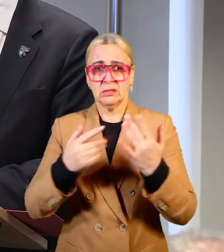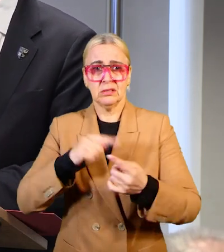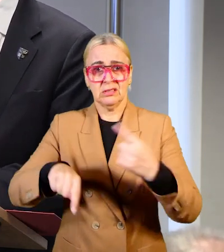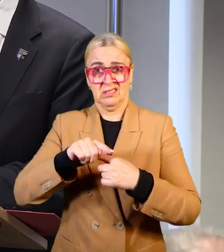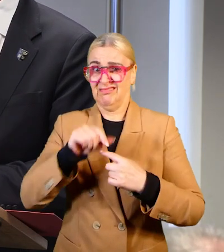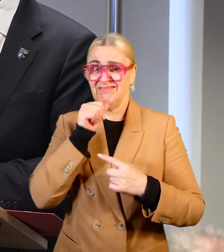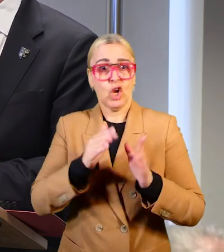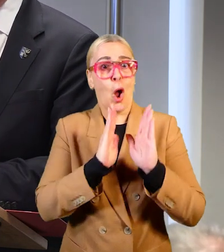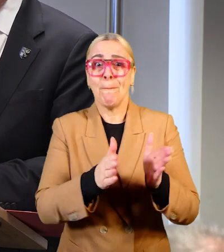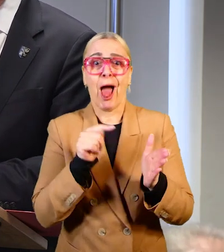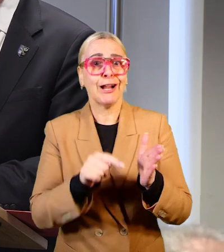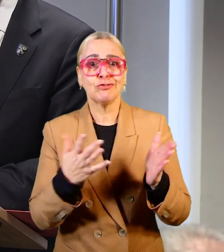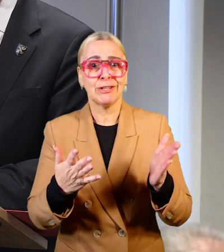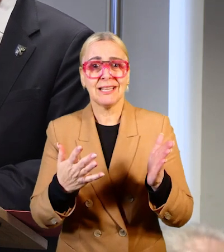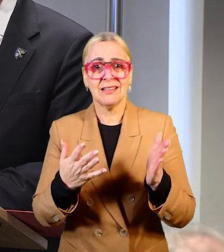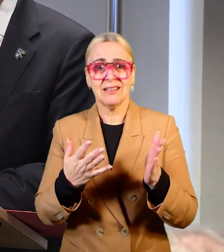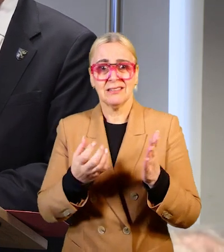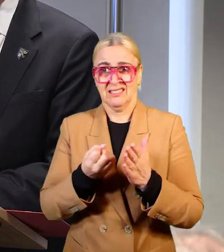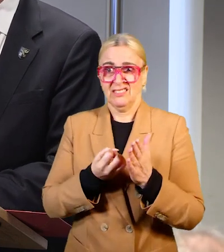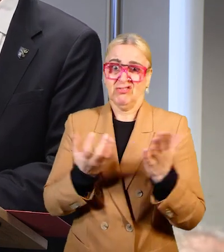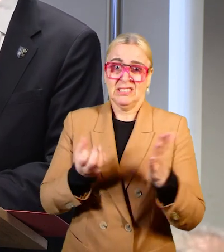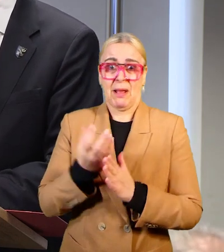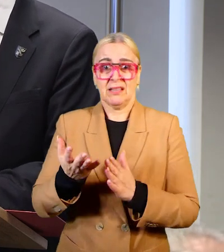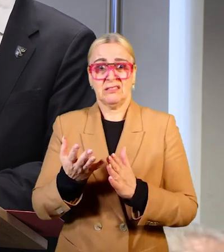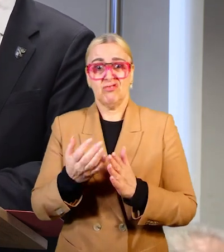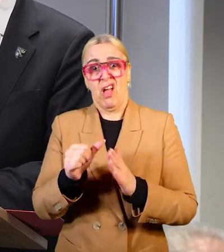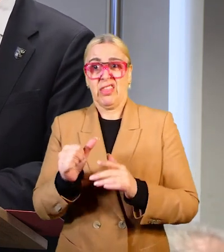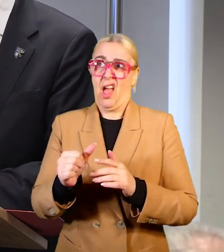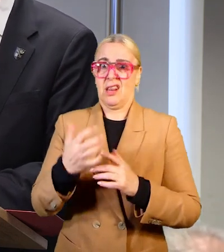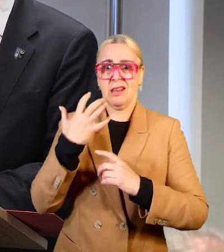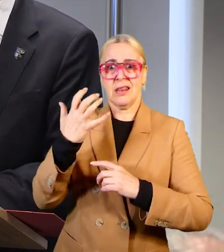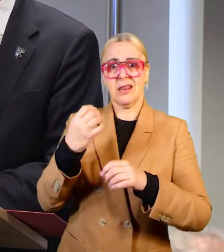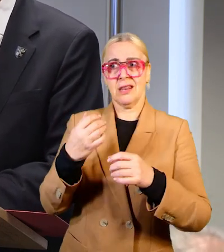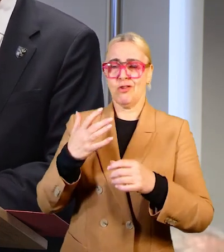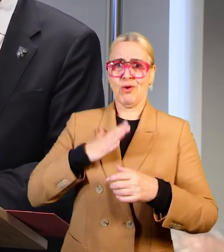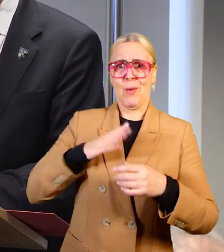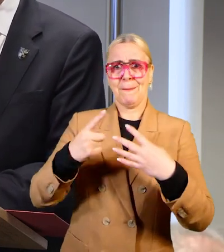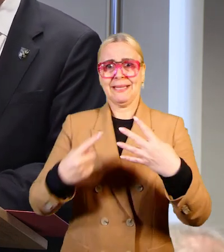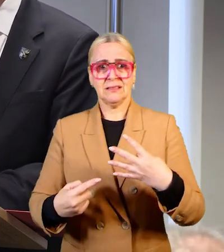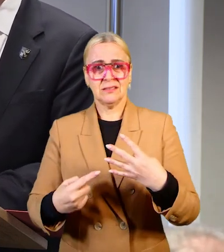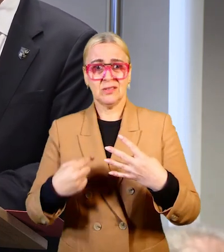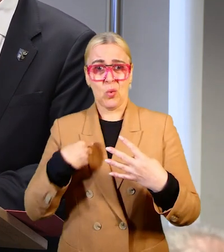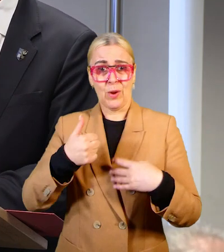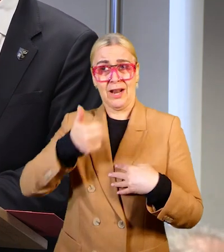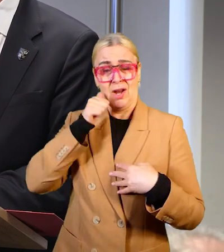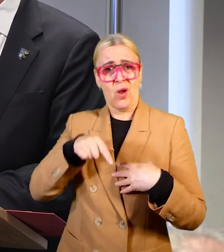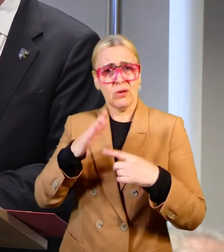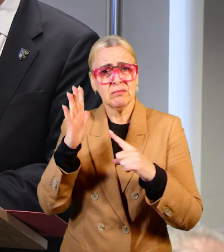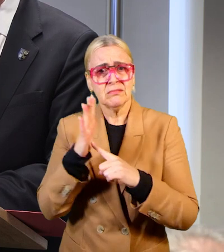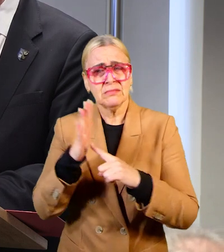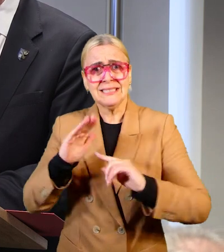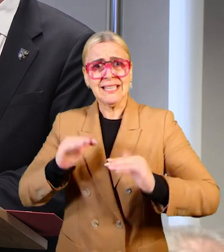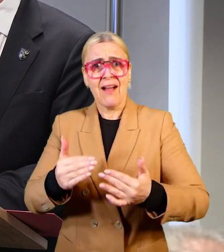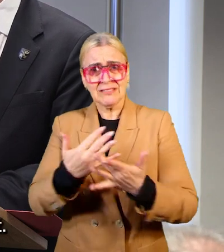to review the £65 million we spent last year on home-to-school transport, which in many cases has been a